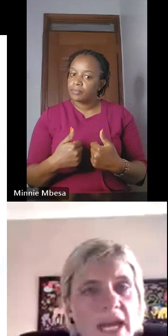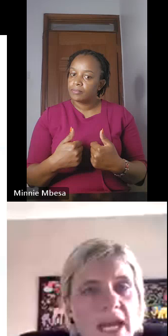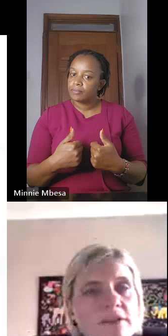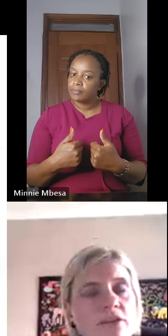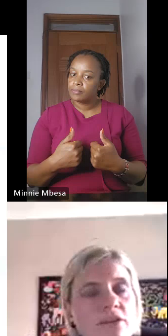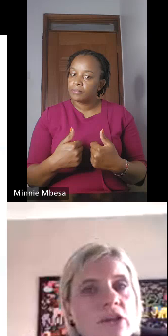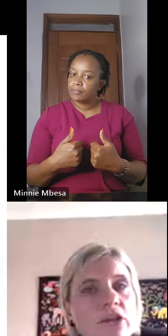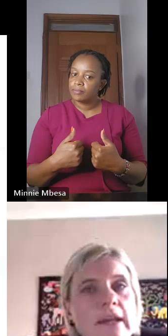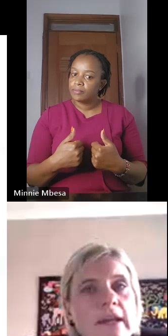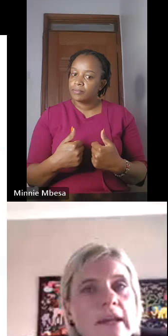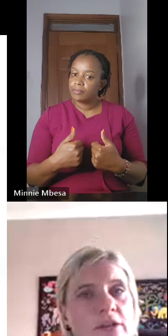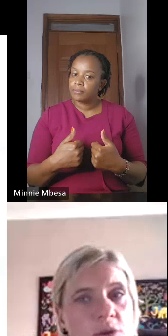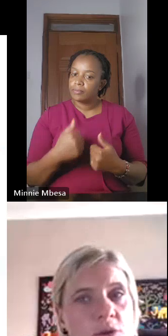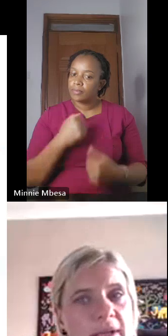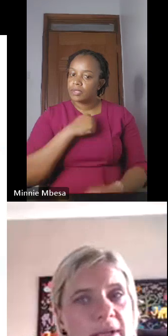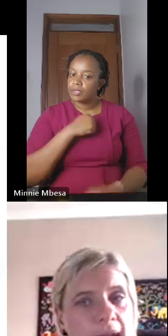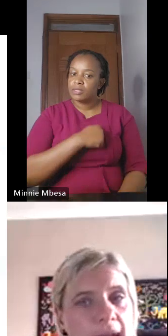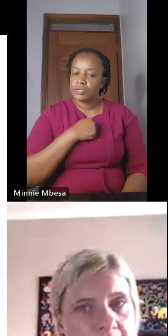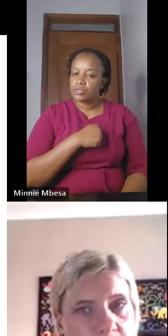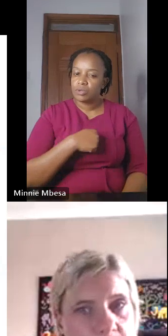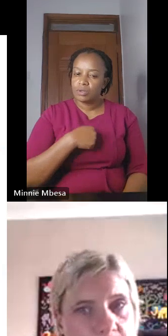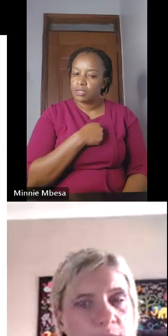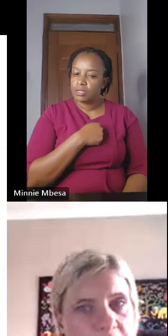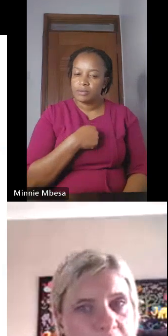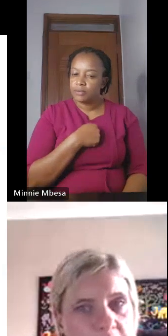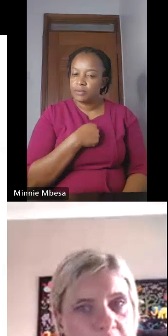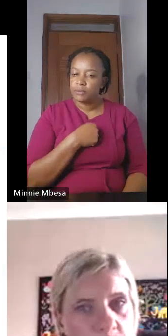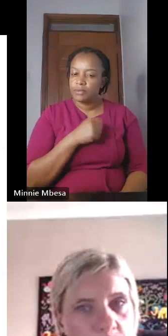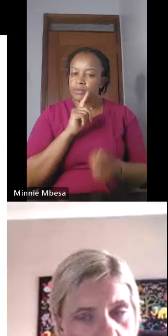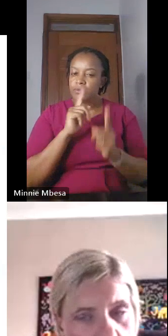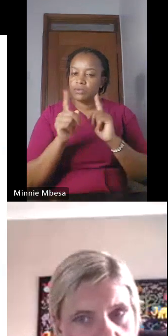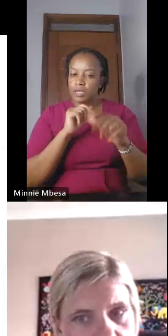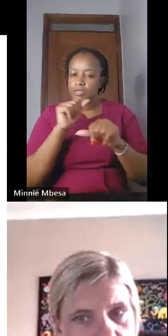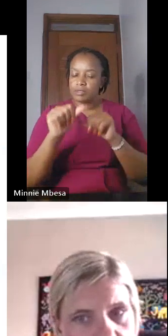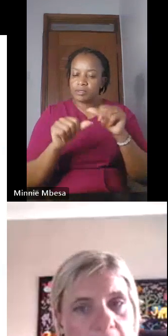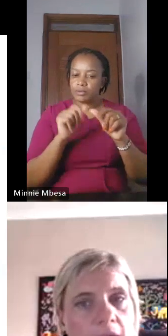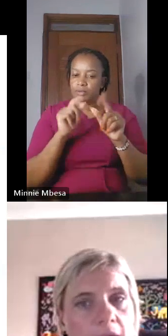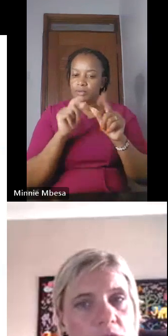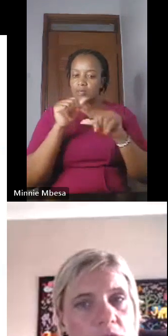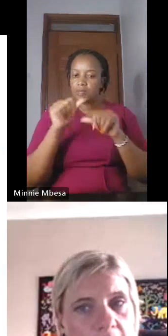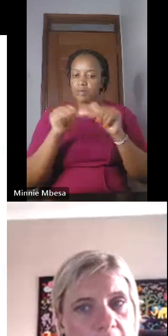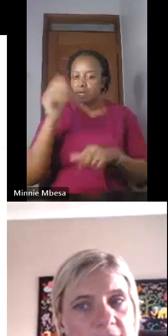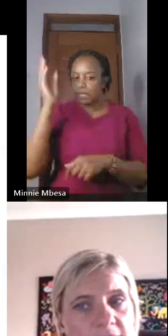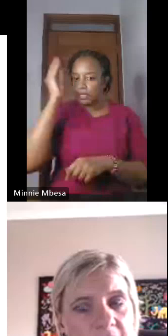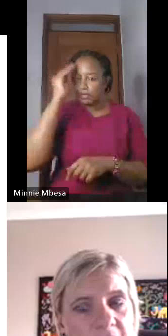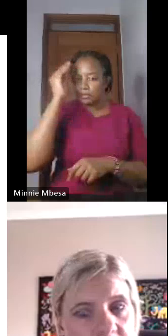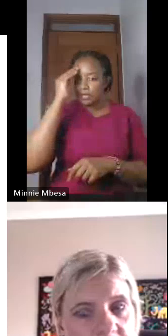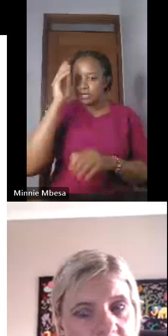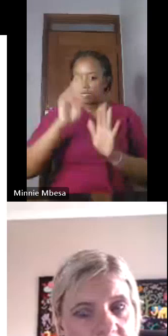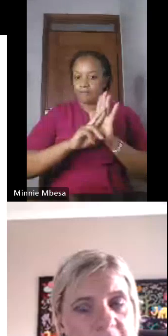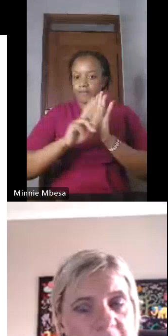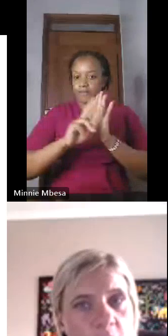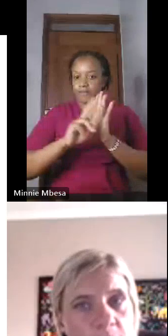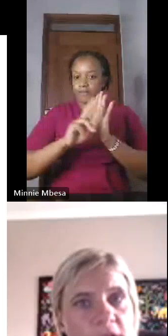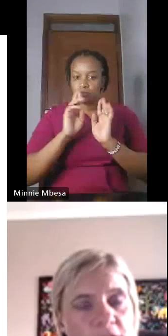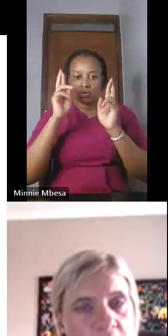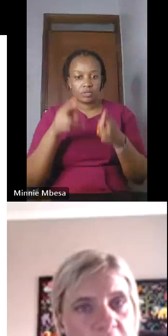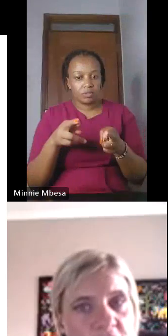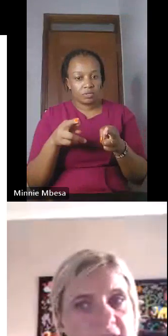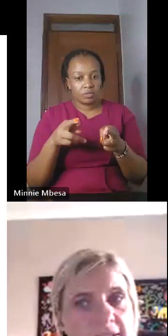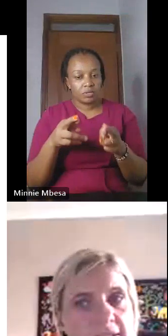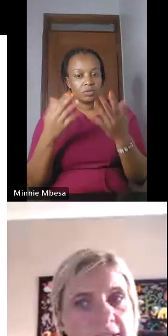Sorry, Benji. So you're talking about the academic referee report, and Yes, you are yes, having difficulties